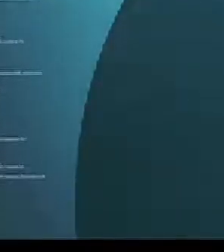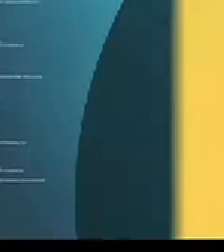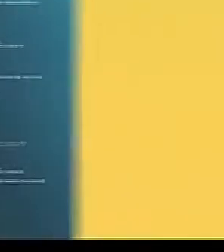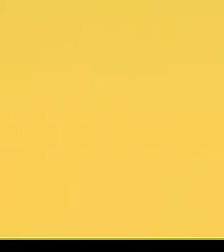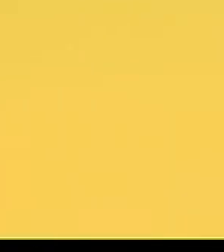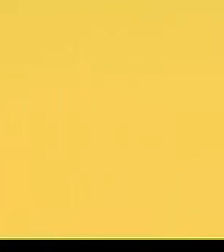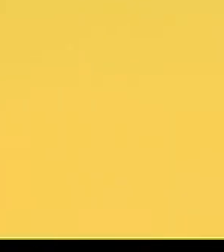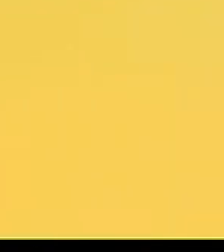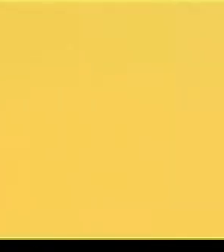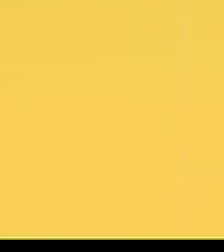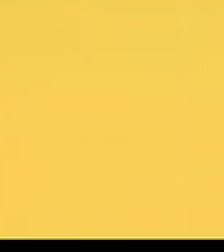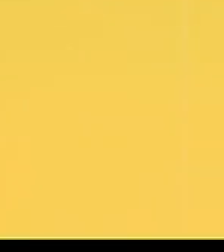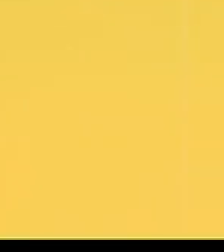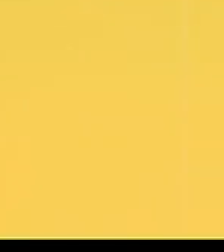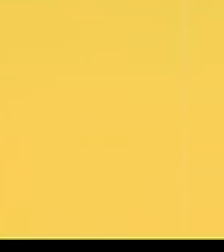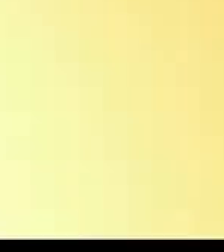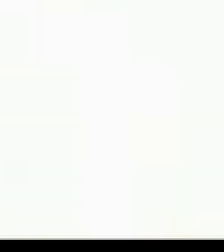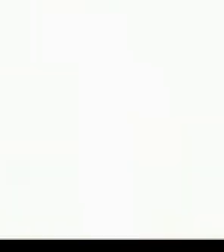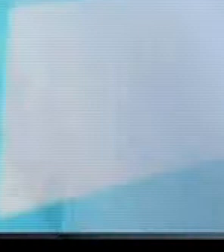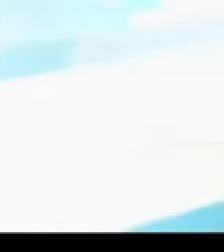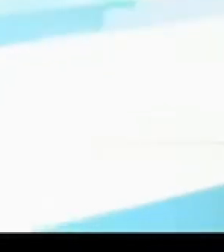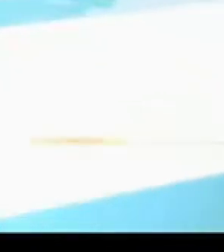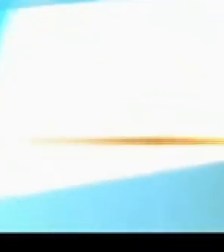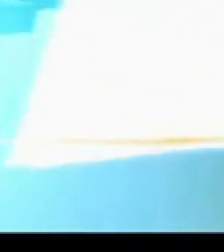Now in HD.